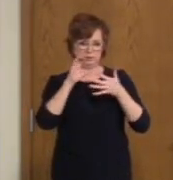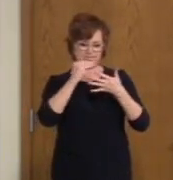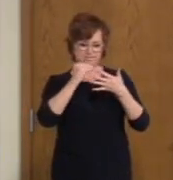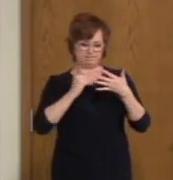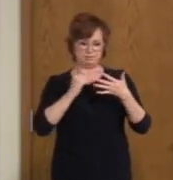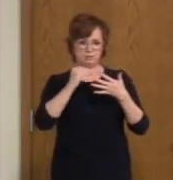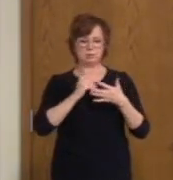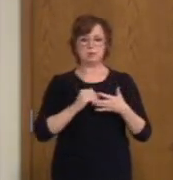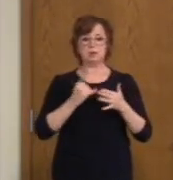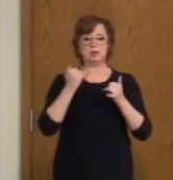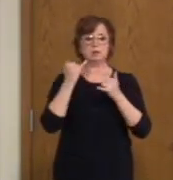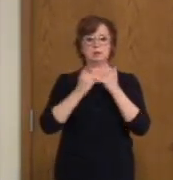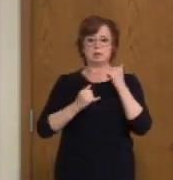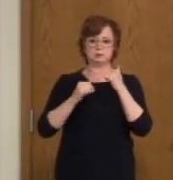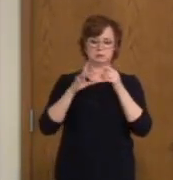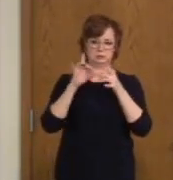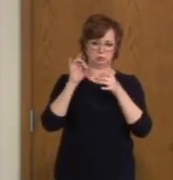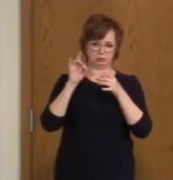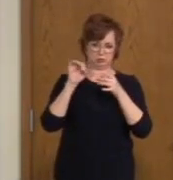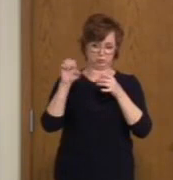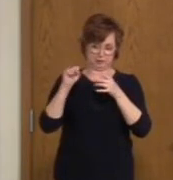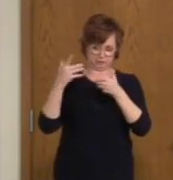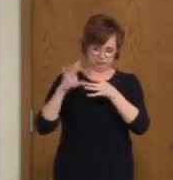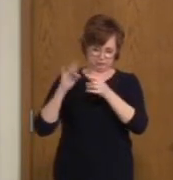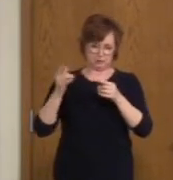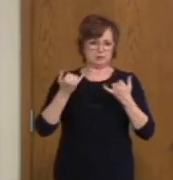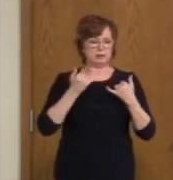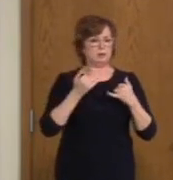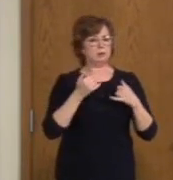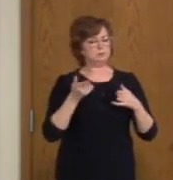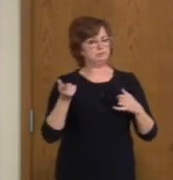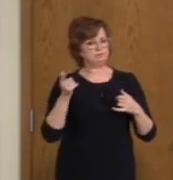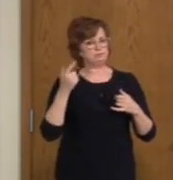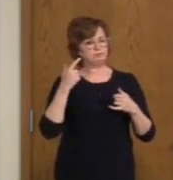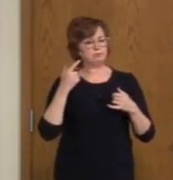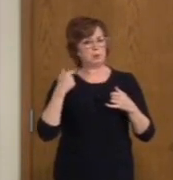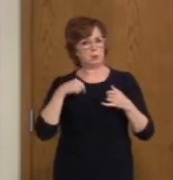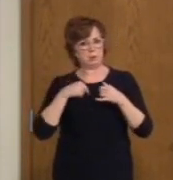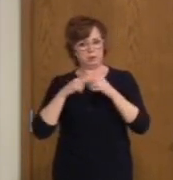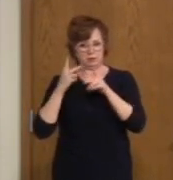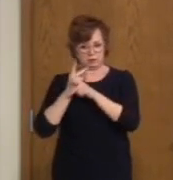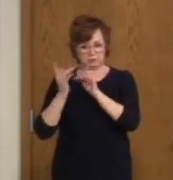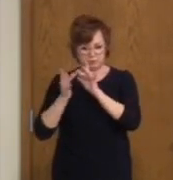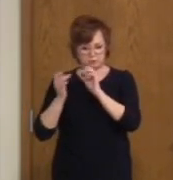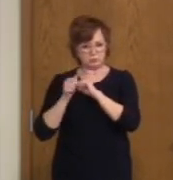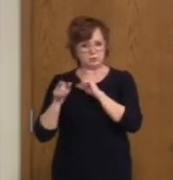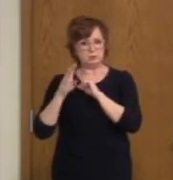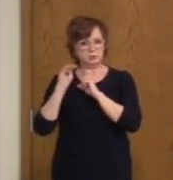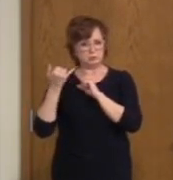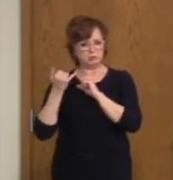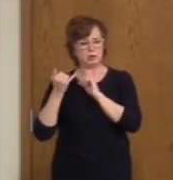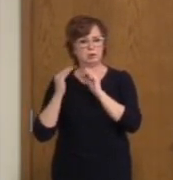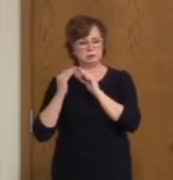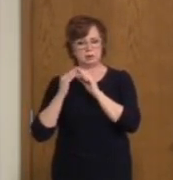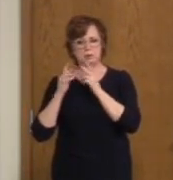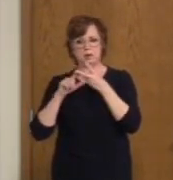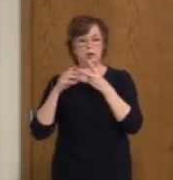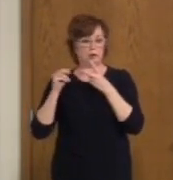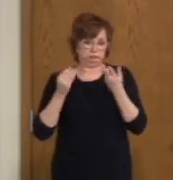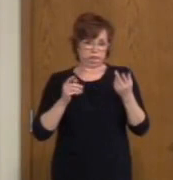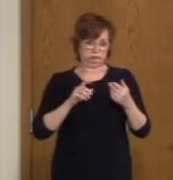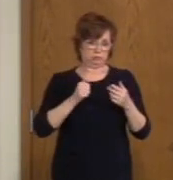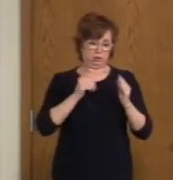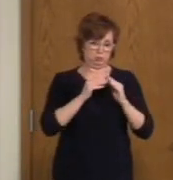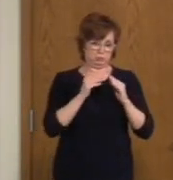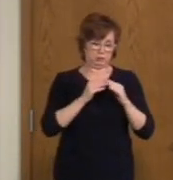Last, as Dr. Shahab said, as we look and discuss with the community of Moose Jaw and other communities ultimately, as needed,